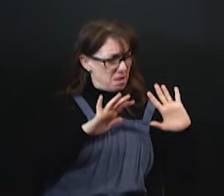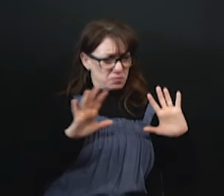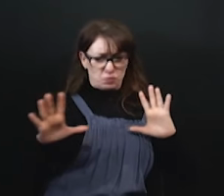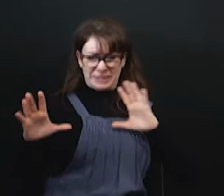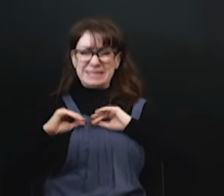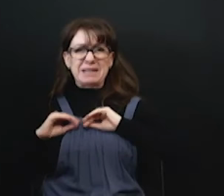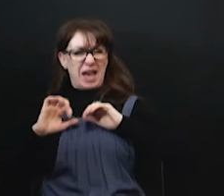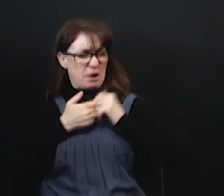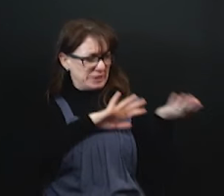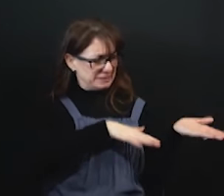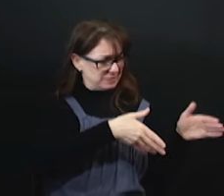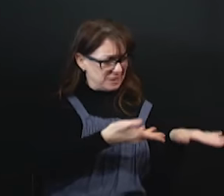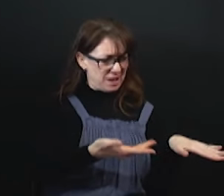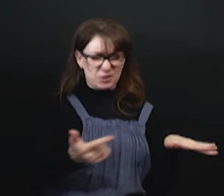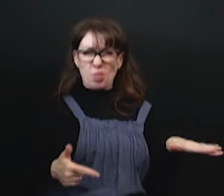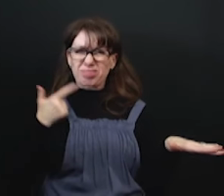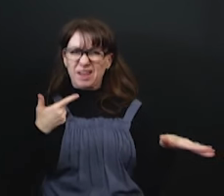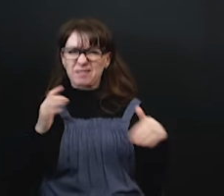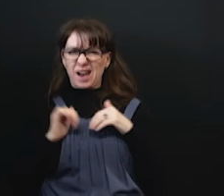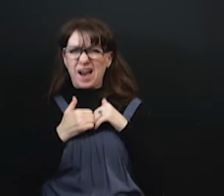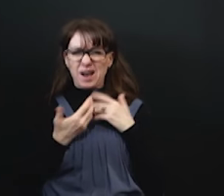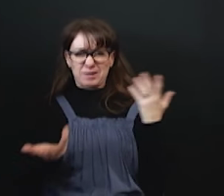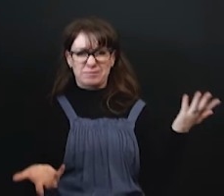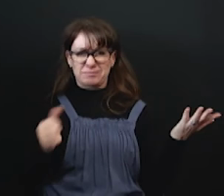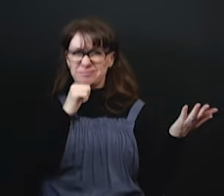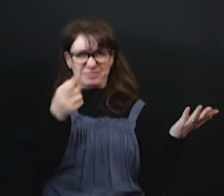can we die to live?